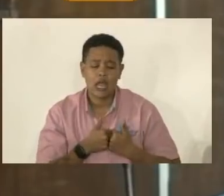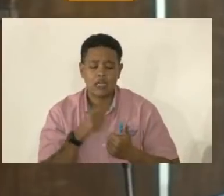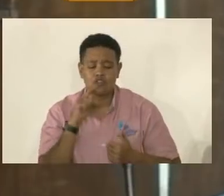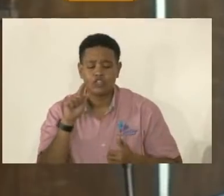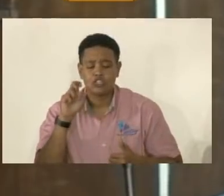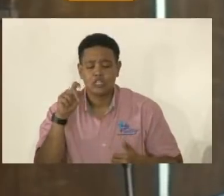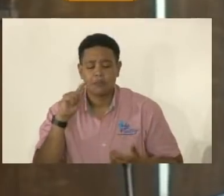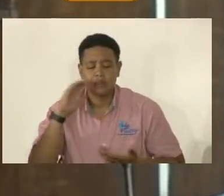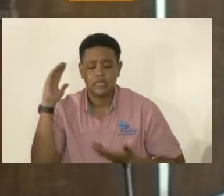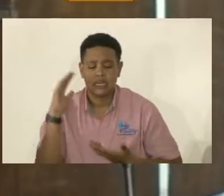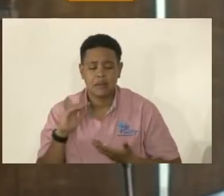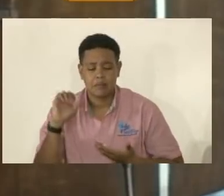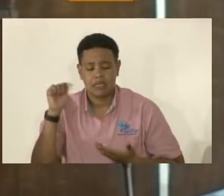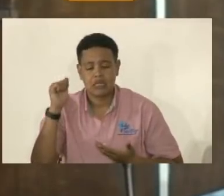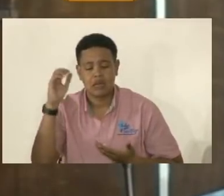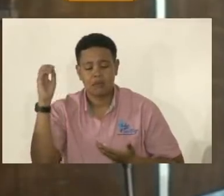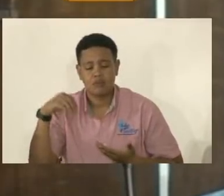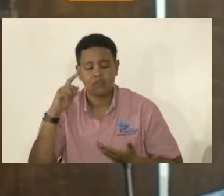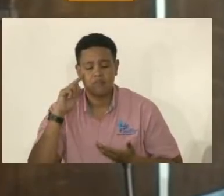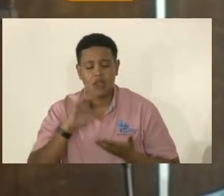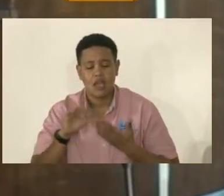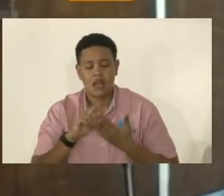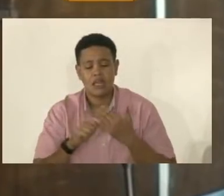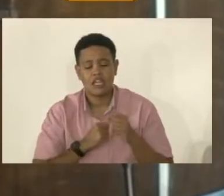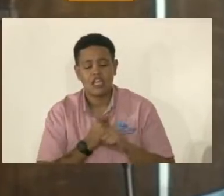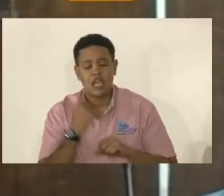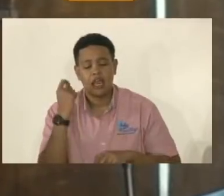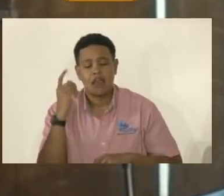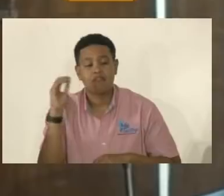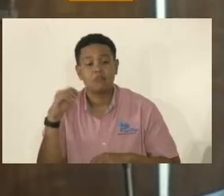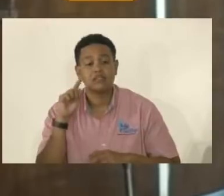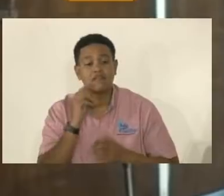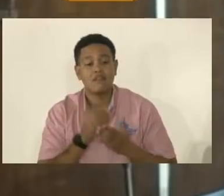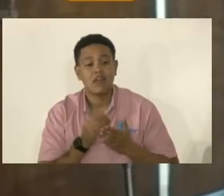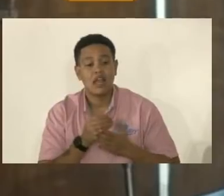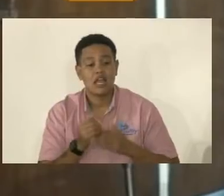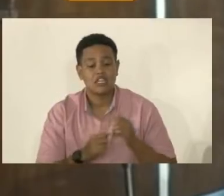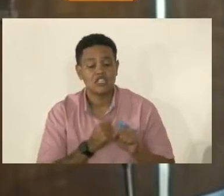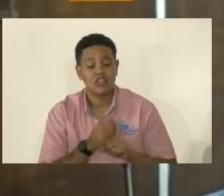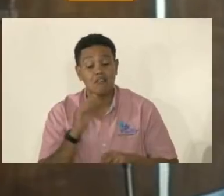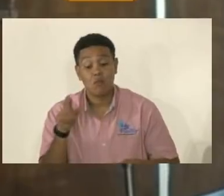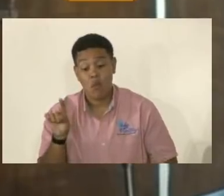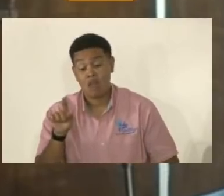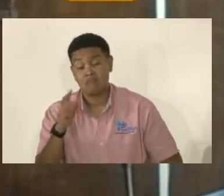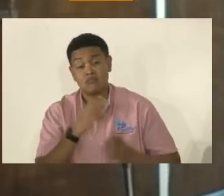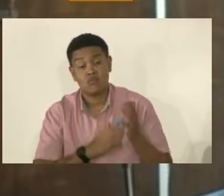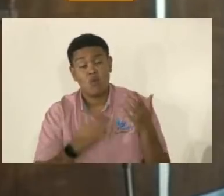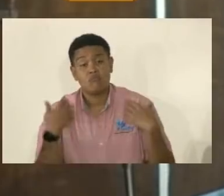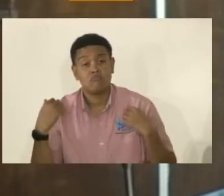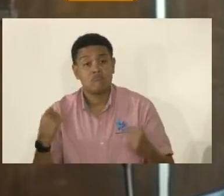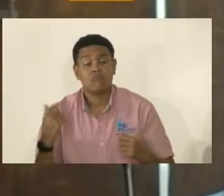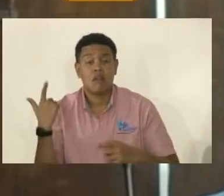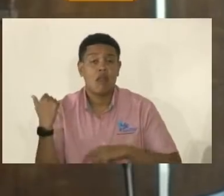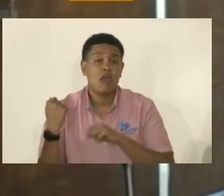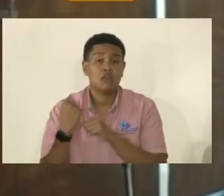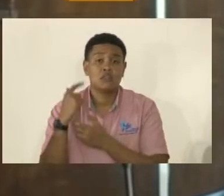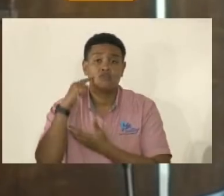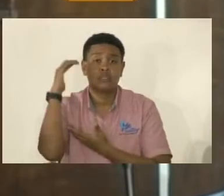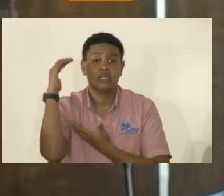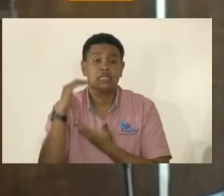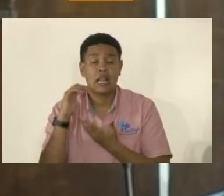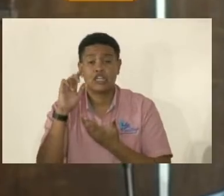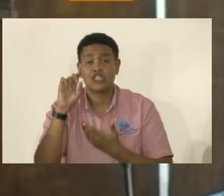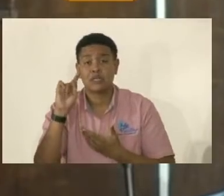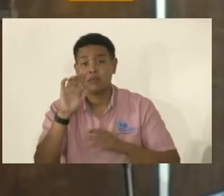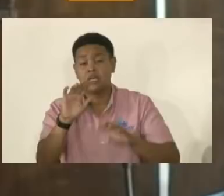GDP declined by 10% for the calendar year and 11% for the fiscal year. While there has been some recovery of last year's decline in